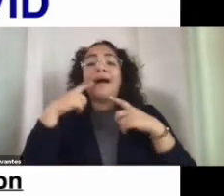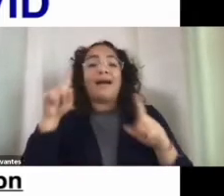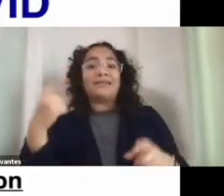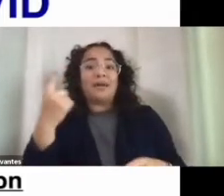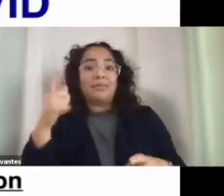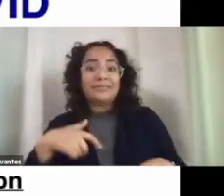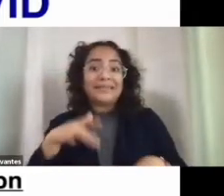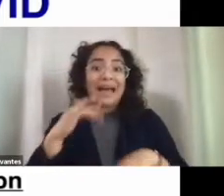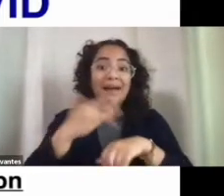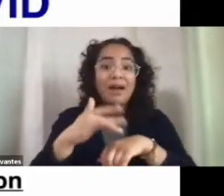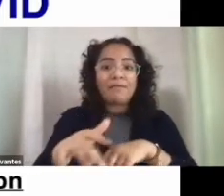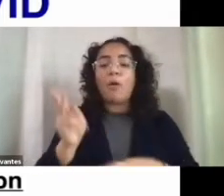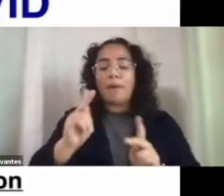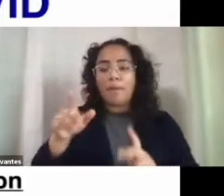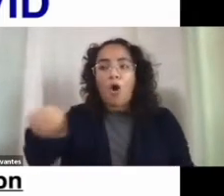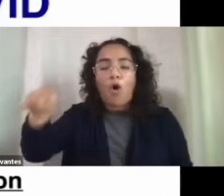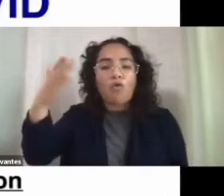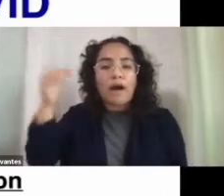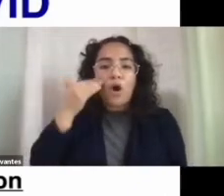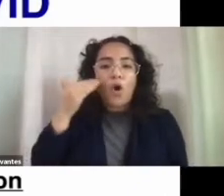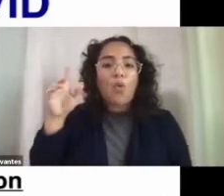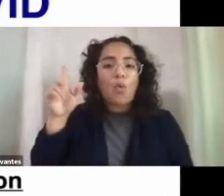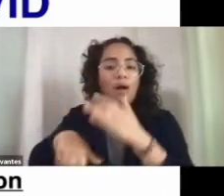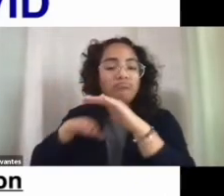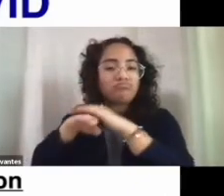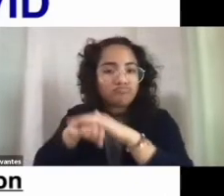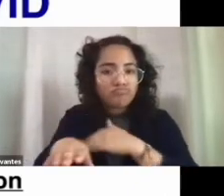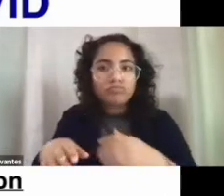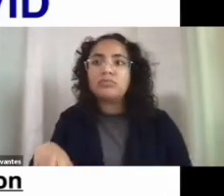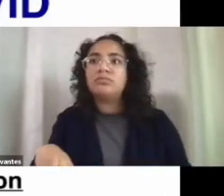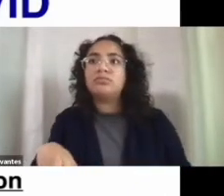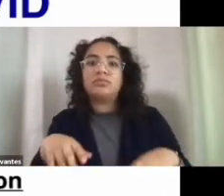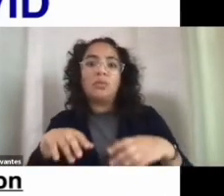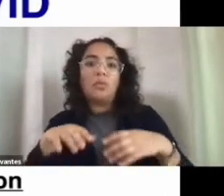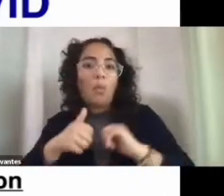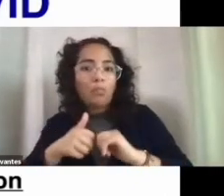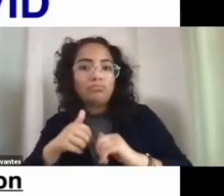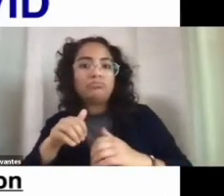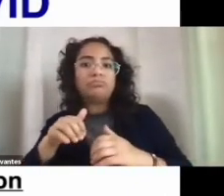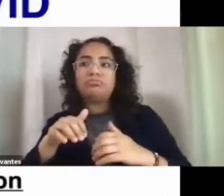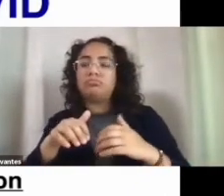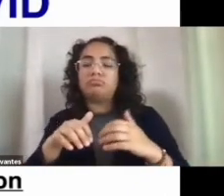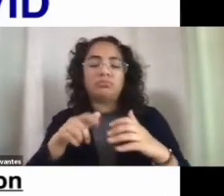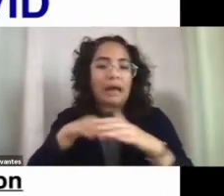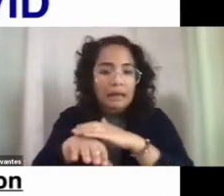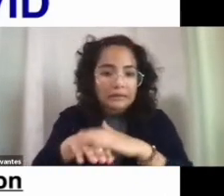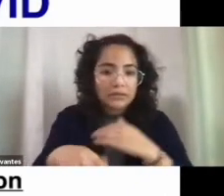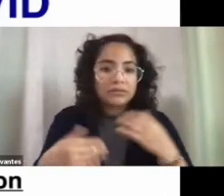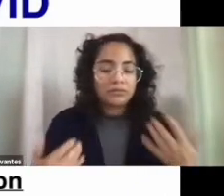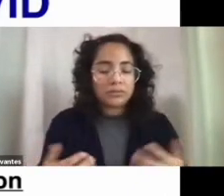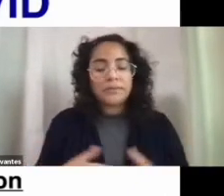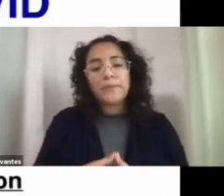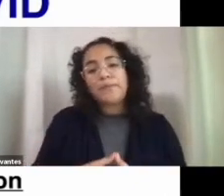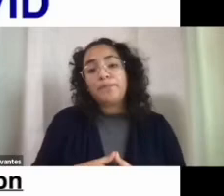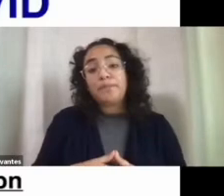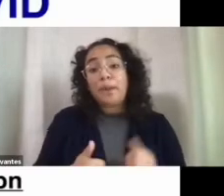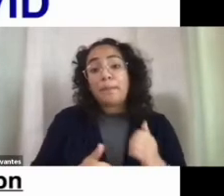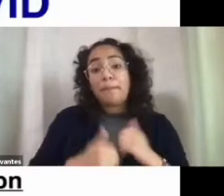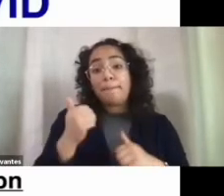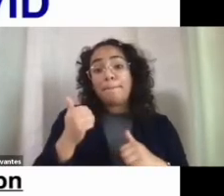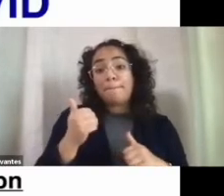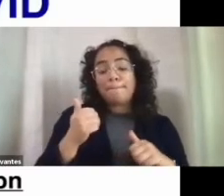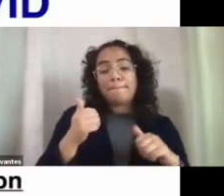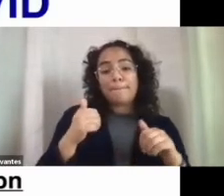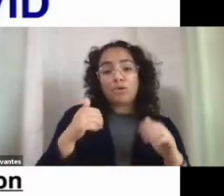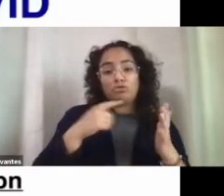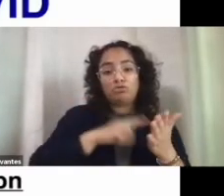what to access, how to access them. And so I think that those groups do a lot of good. And as I mentioned, most studies right now are